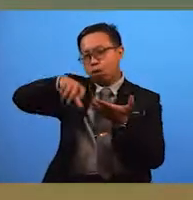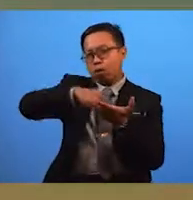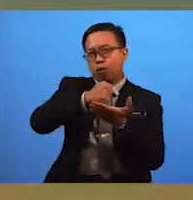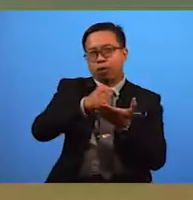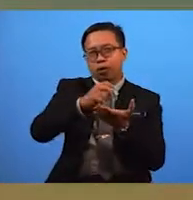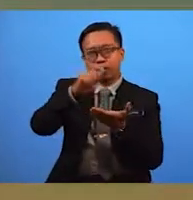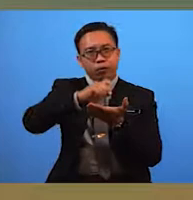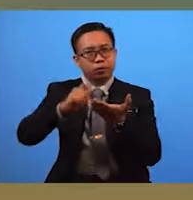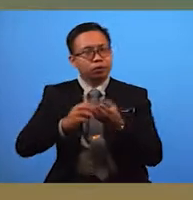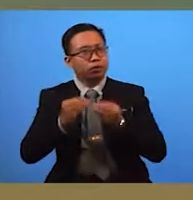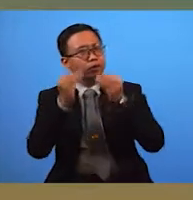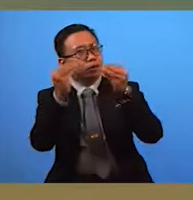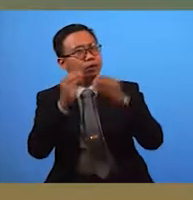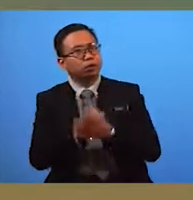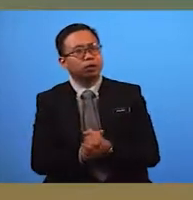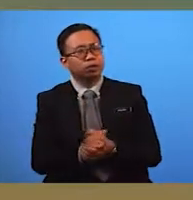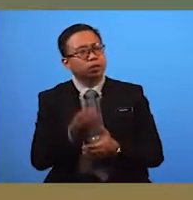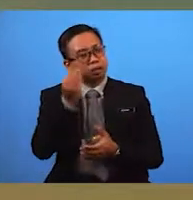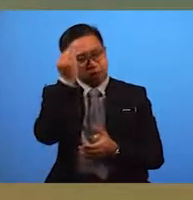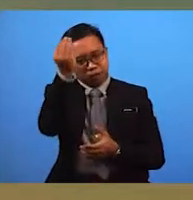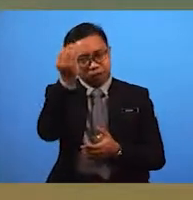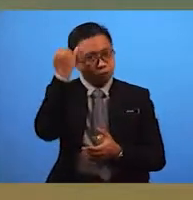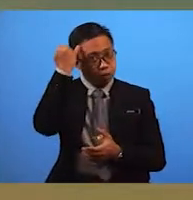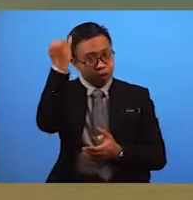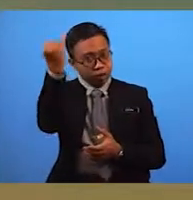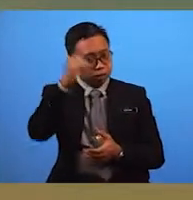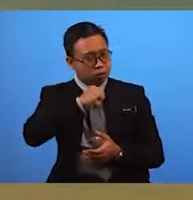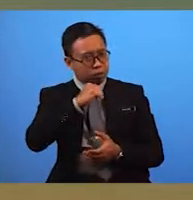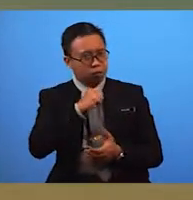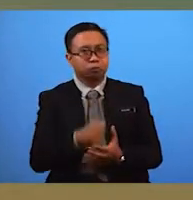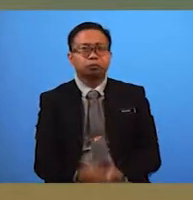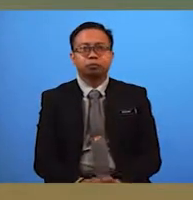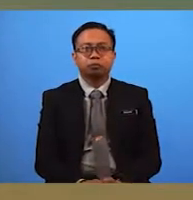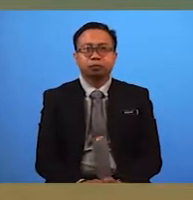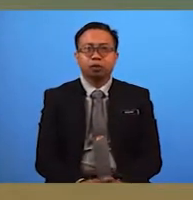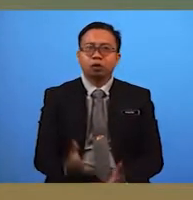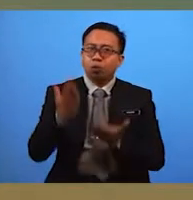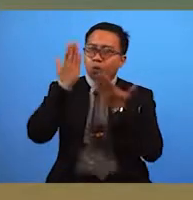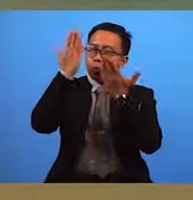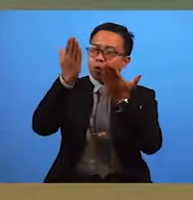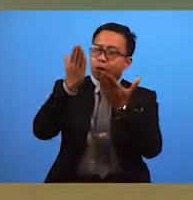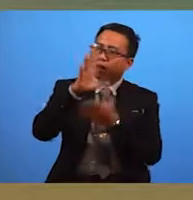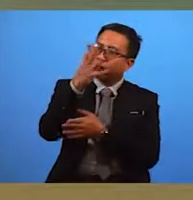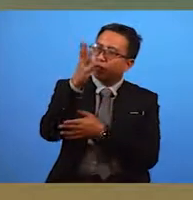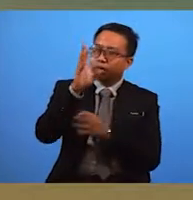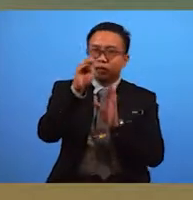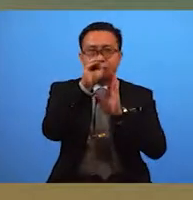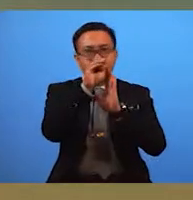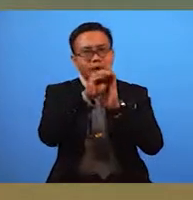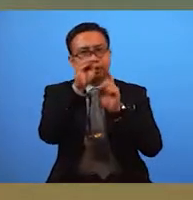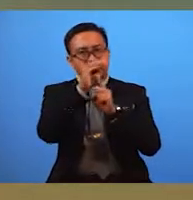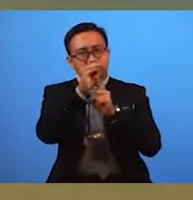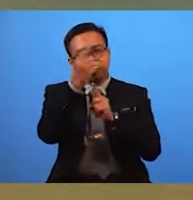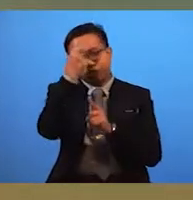given, give your own ideas when needed. You will receive up to 15 marks for